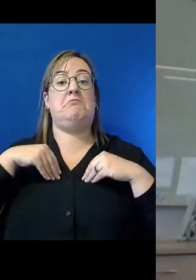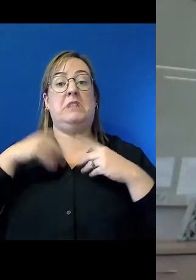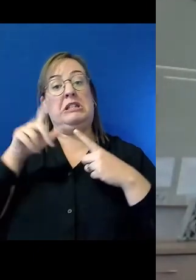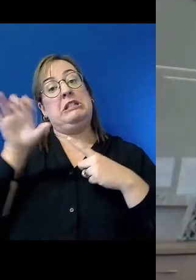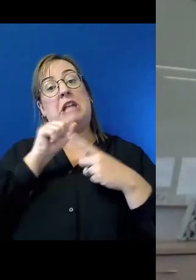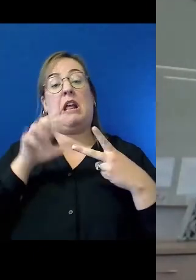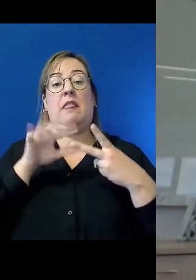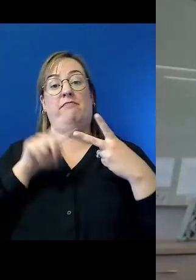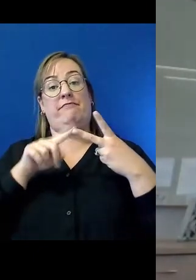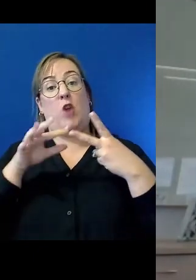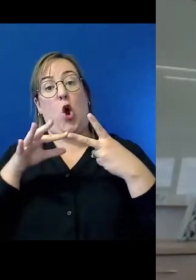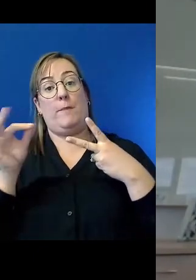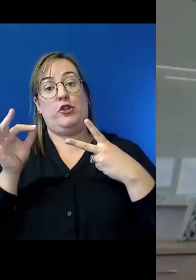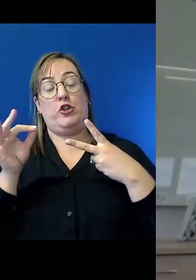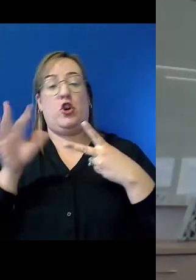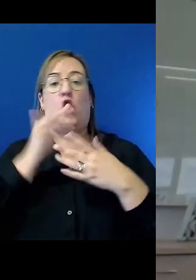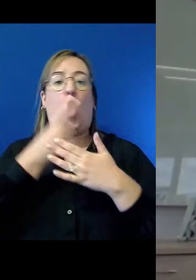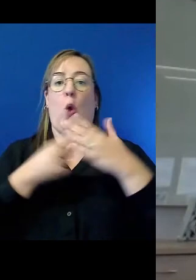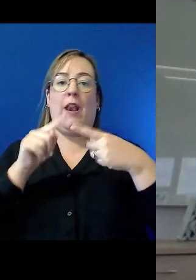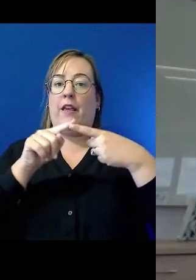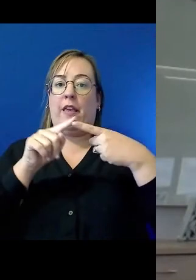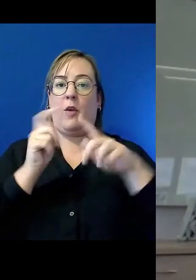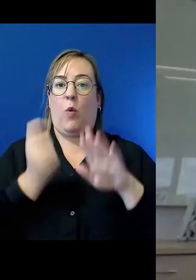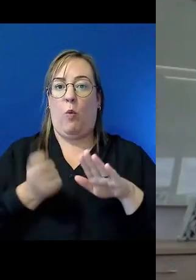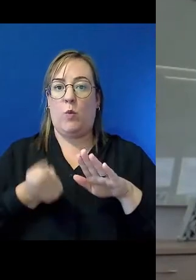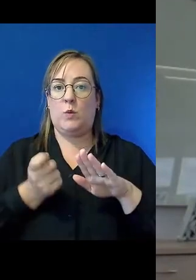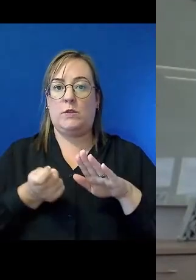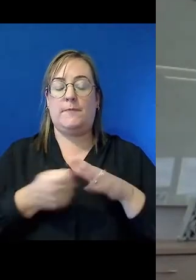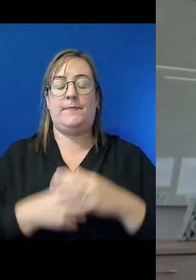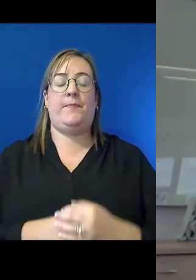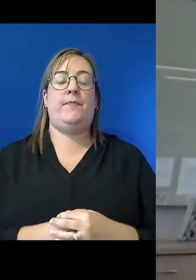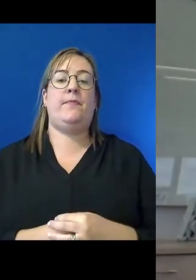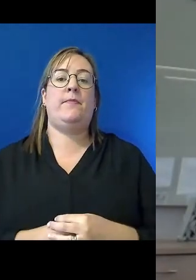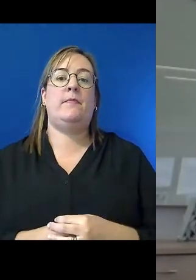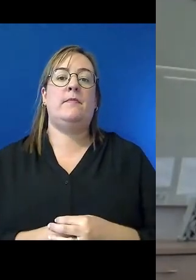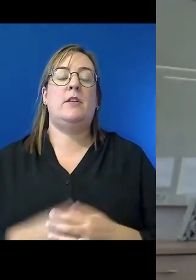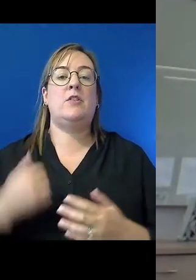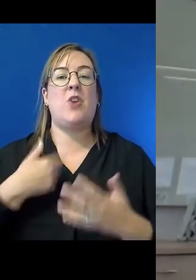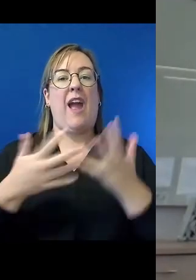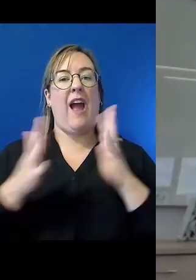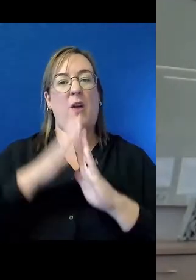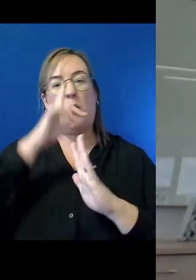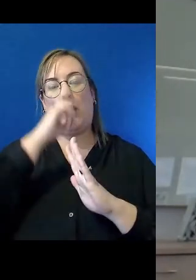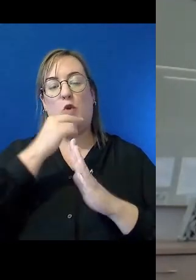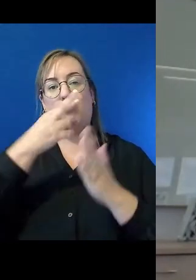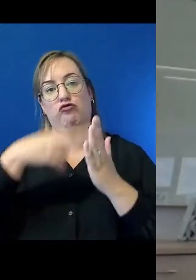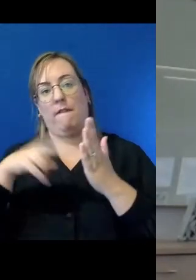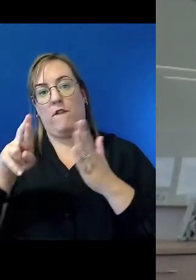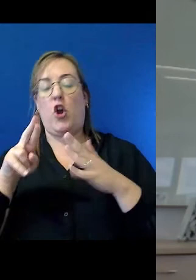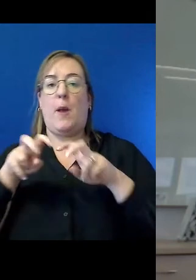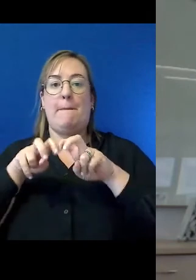in order to be eligible for a referral to a panel and work with community providers, a